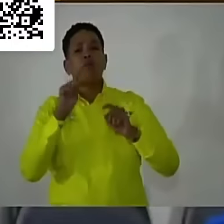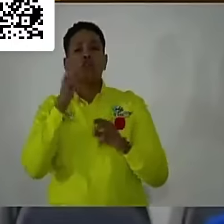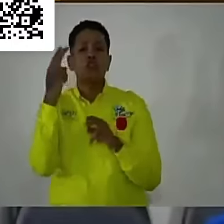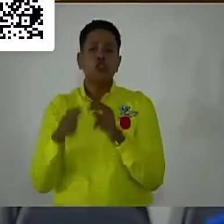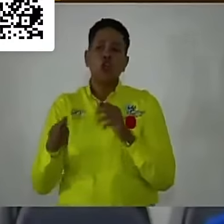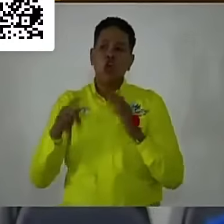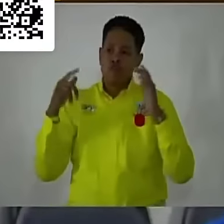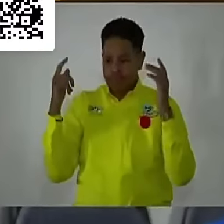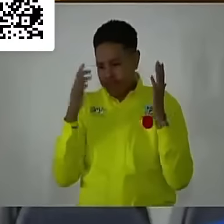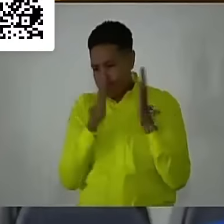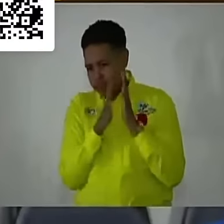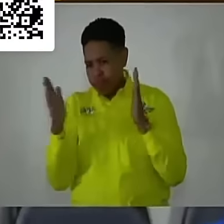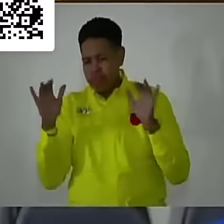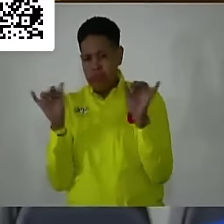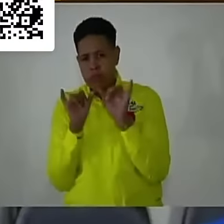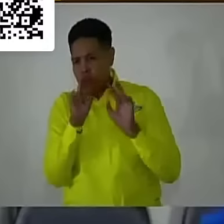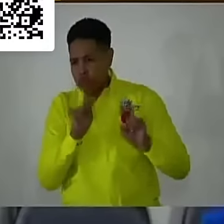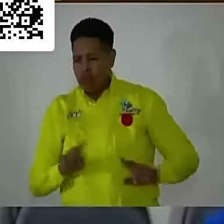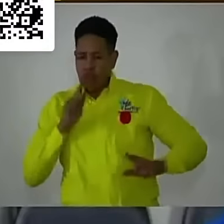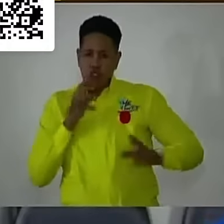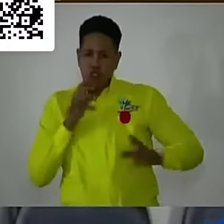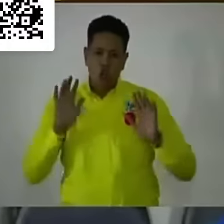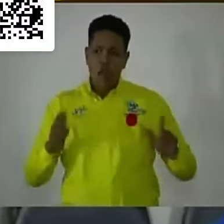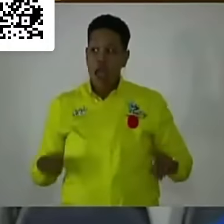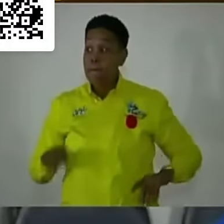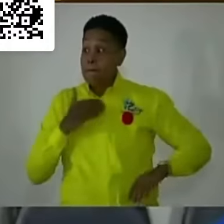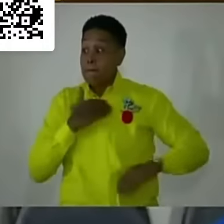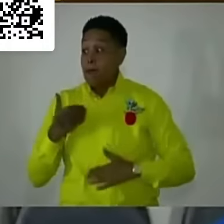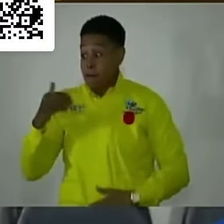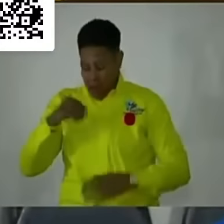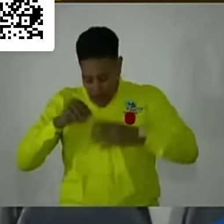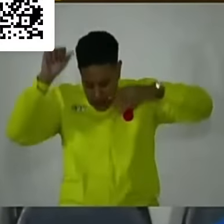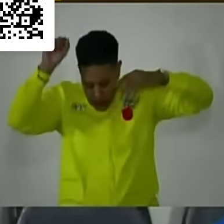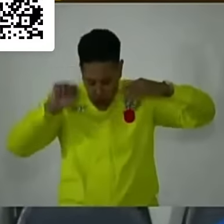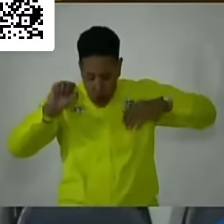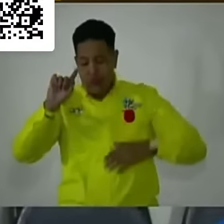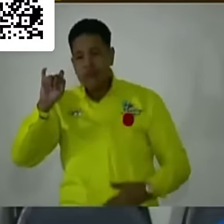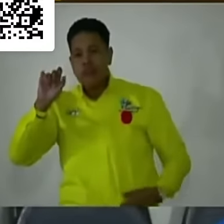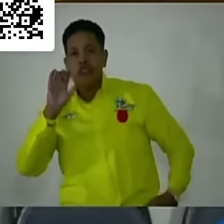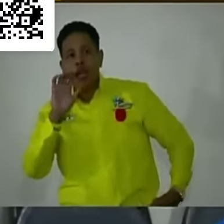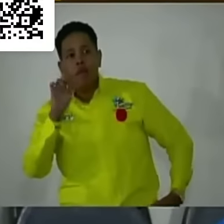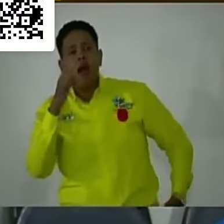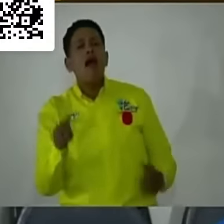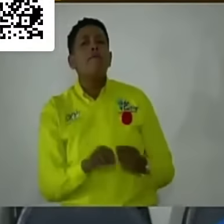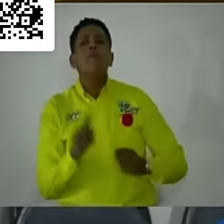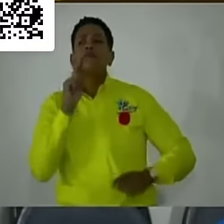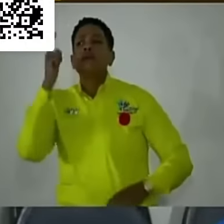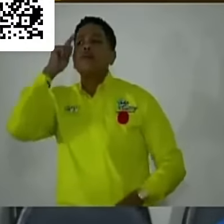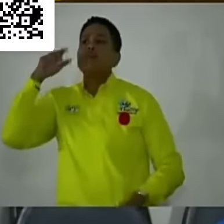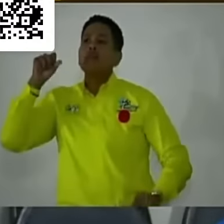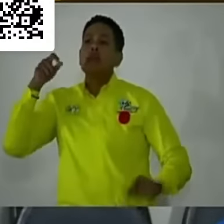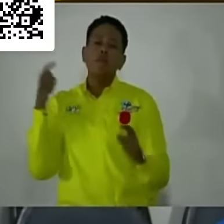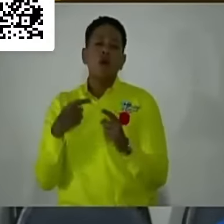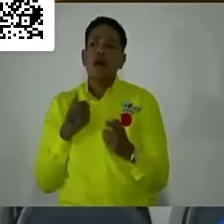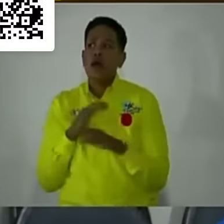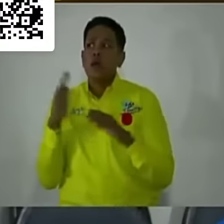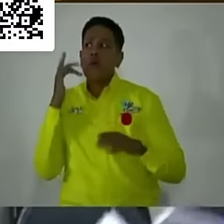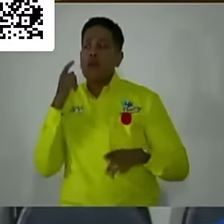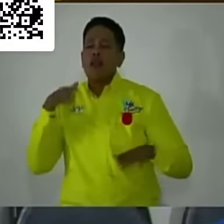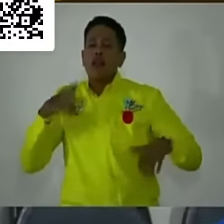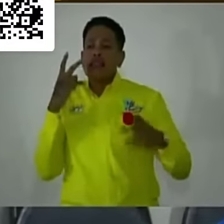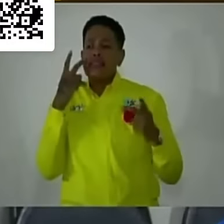short-term measure to address that. So for the member in South St. James, I take the point. I don't know why you didn't